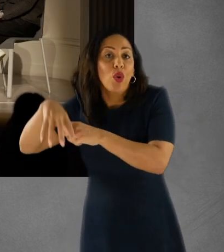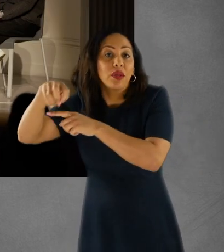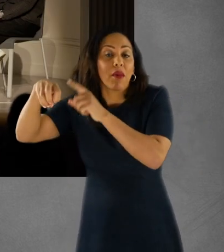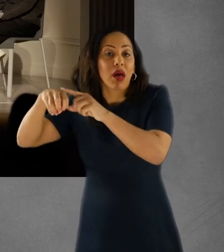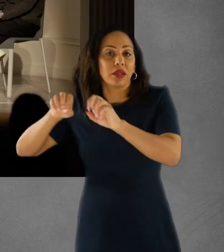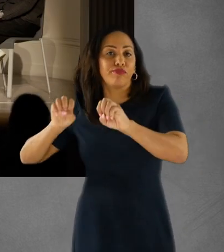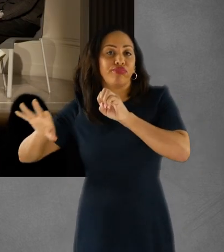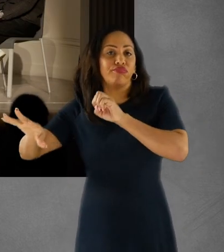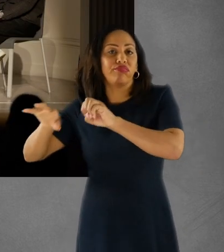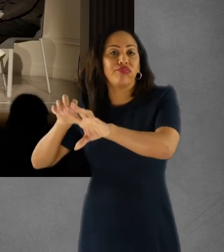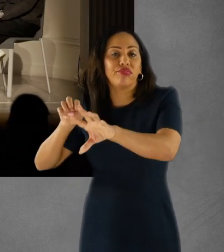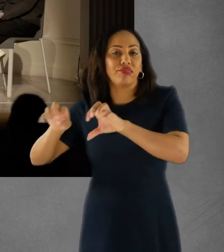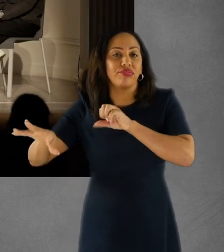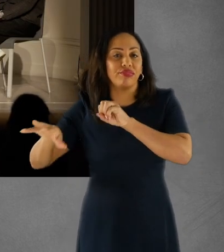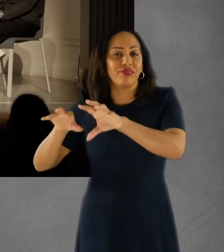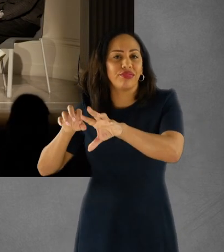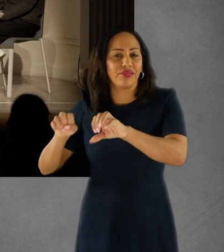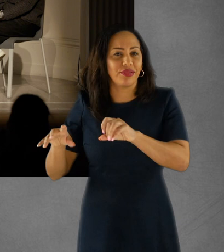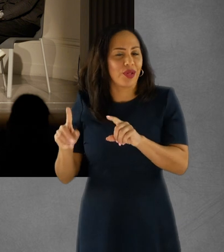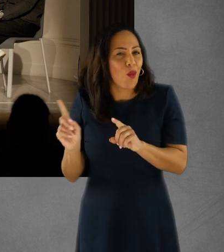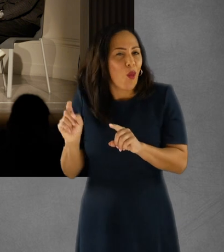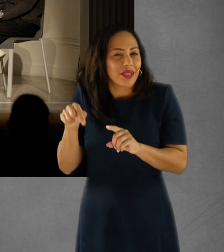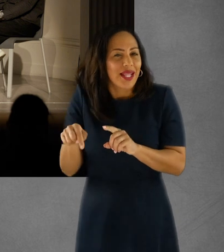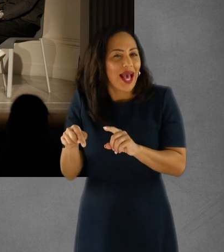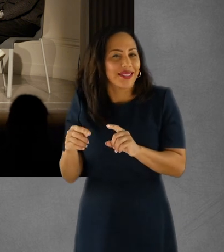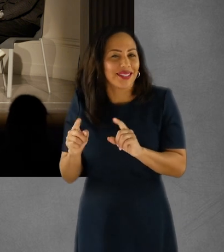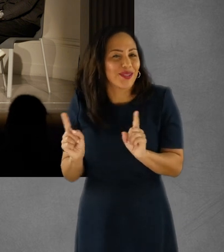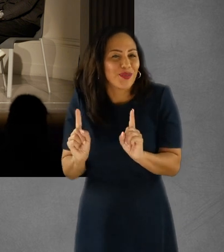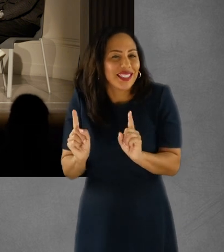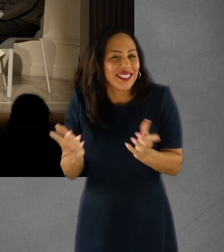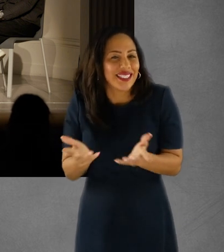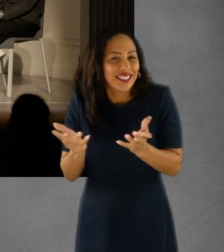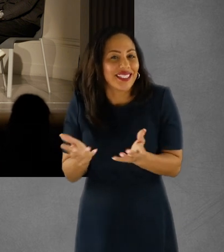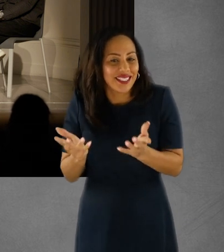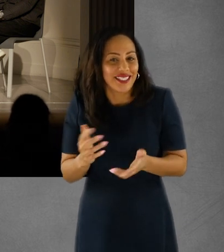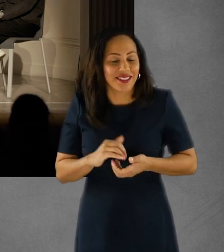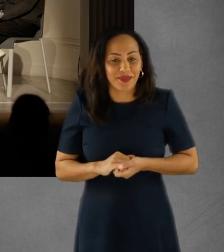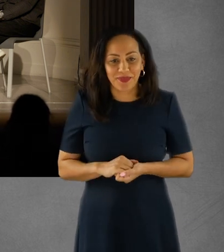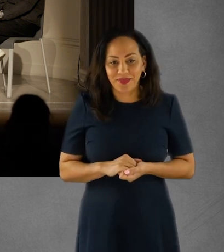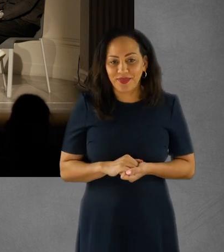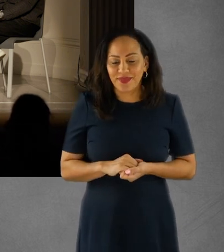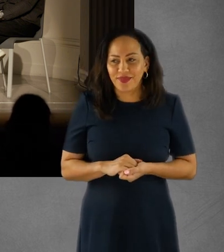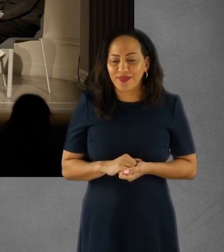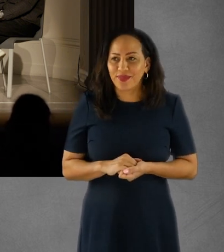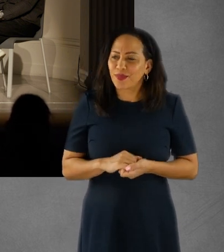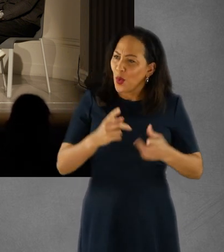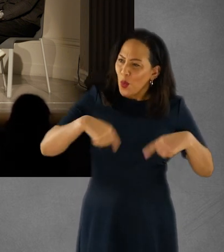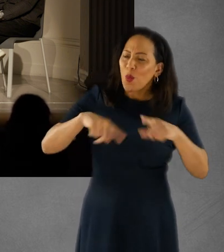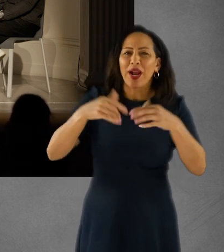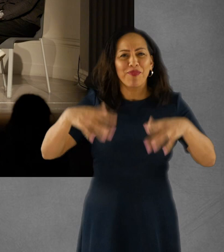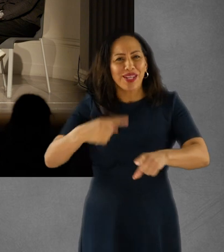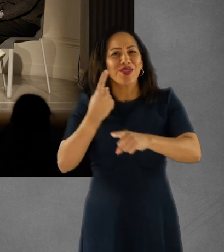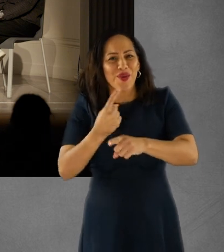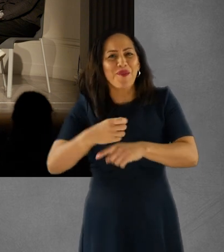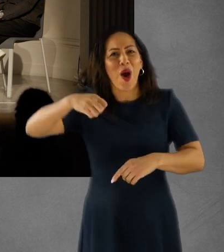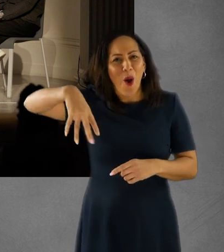in some way. So we're speaking so much about the octopus, but actually the octopus is like the one